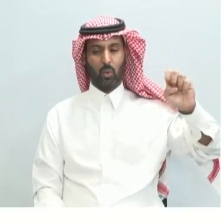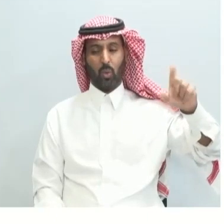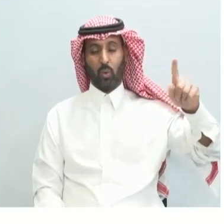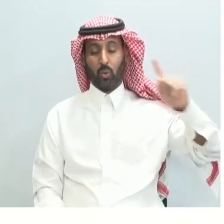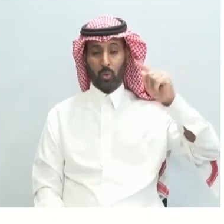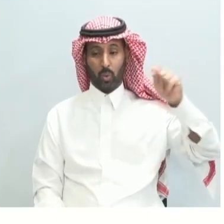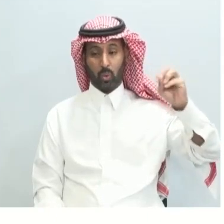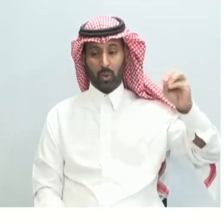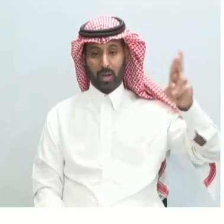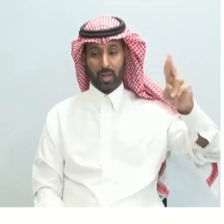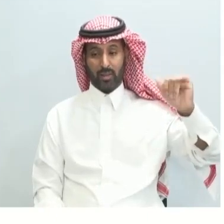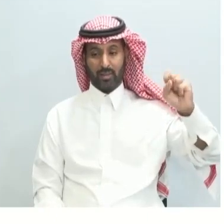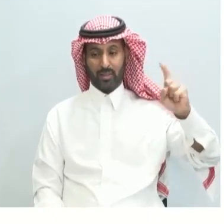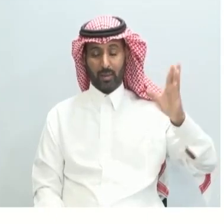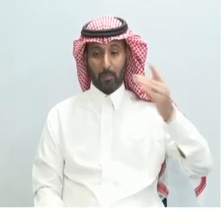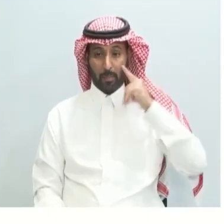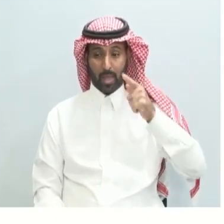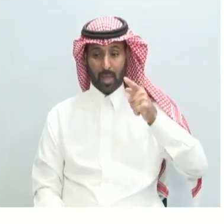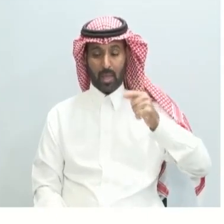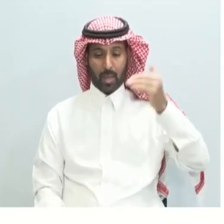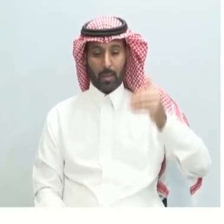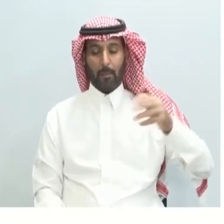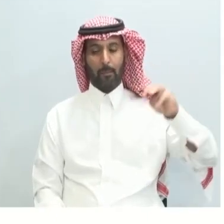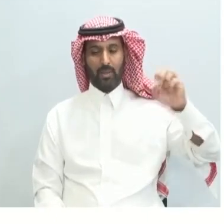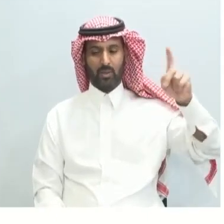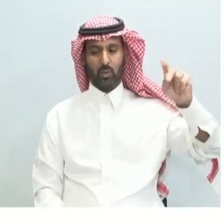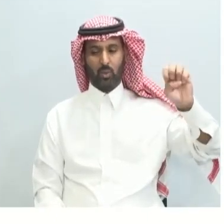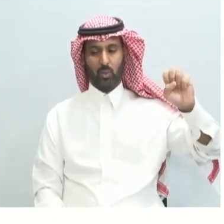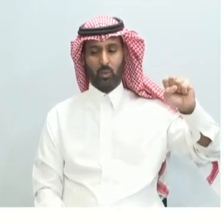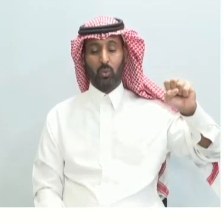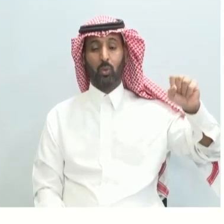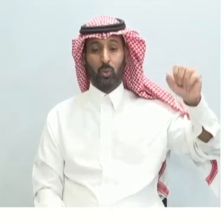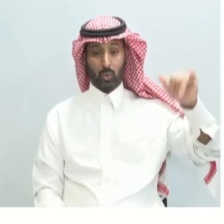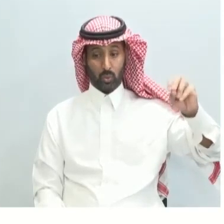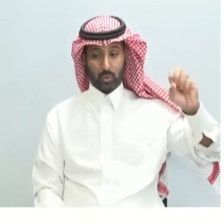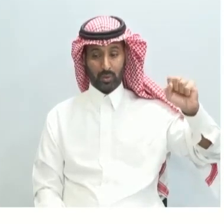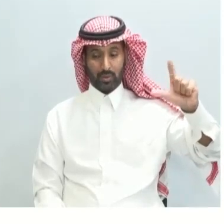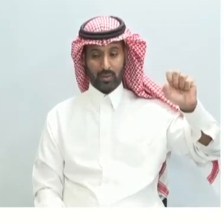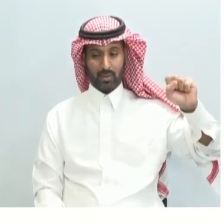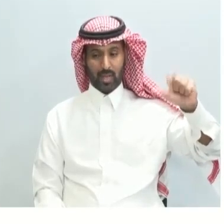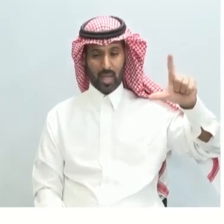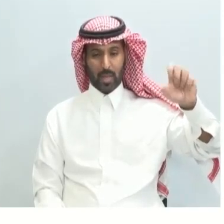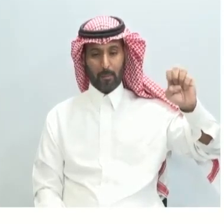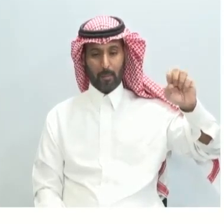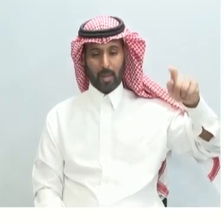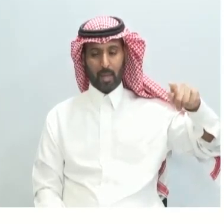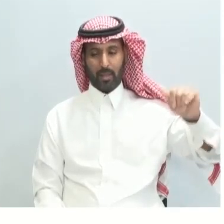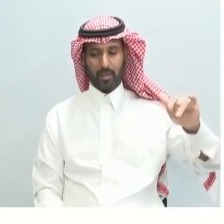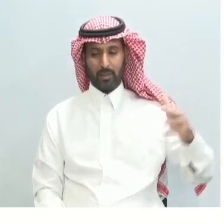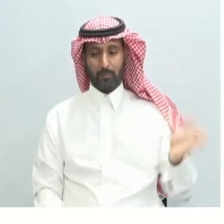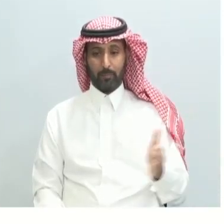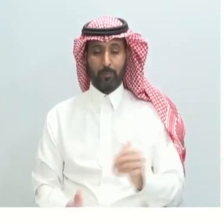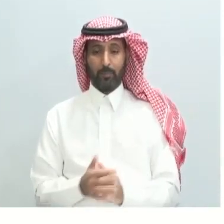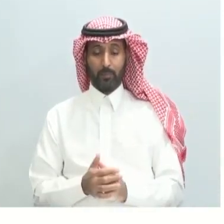you sleepy, grumpy, and tired. Very